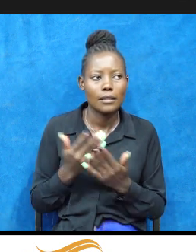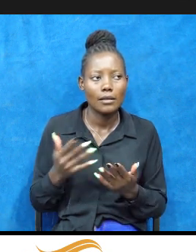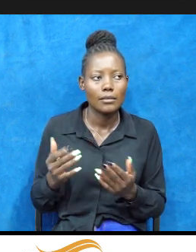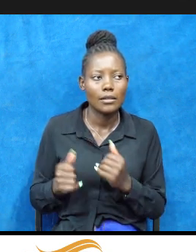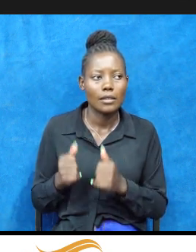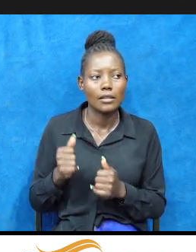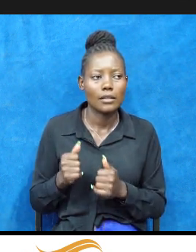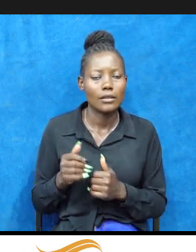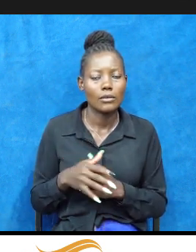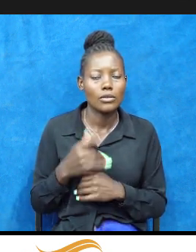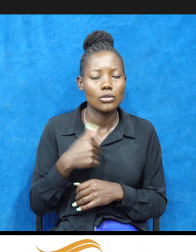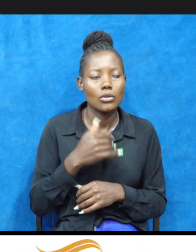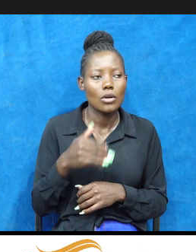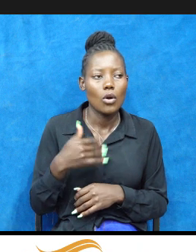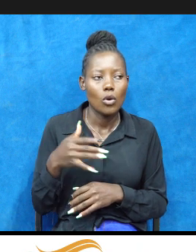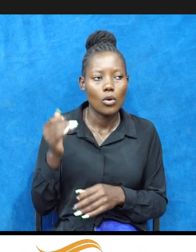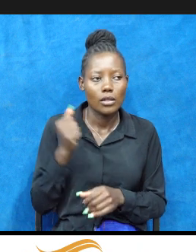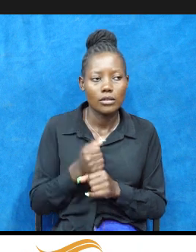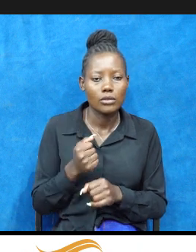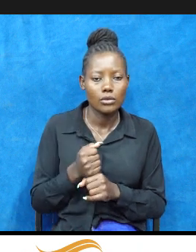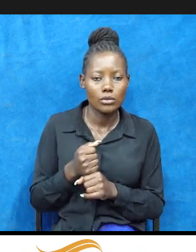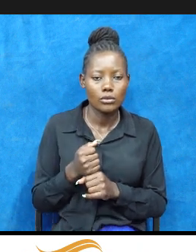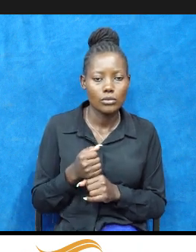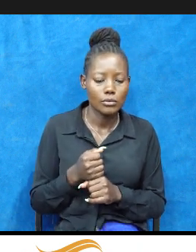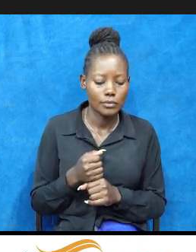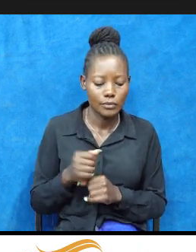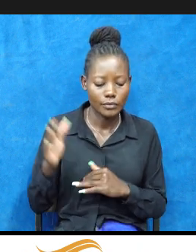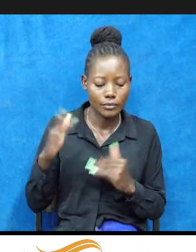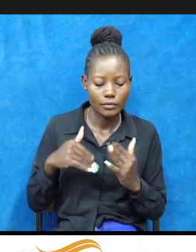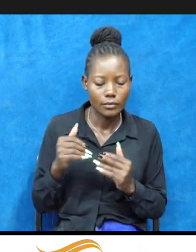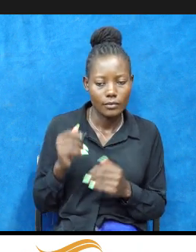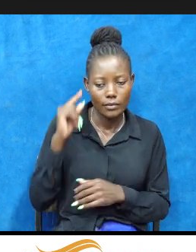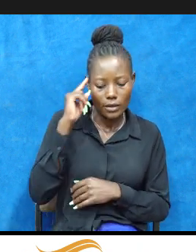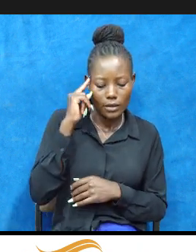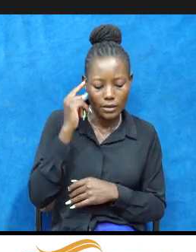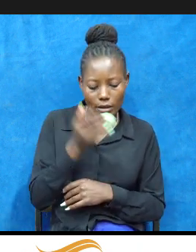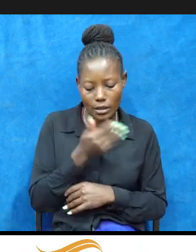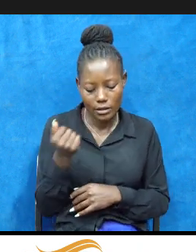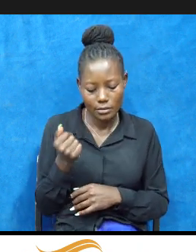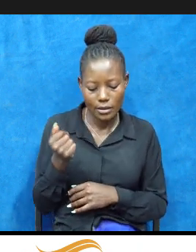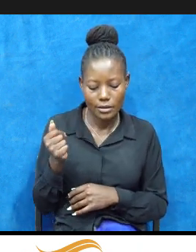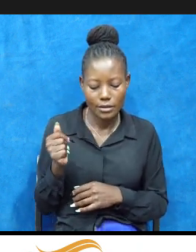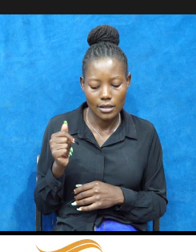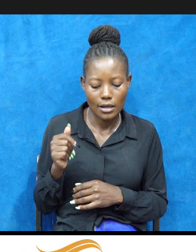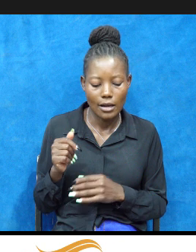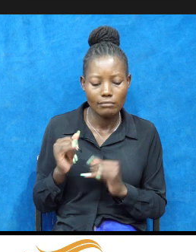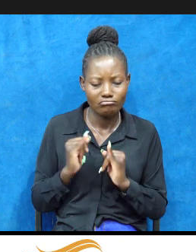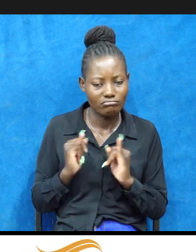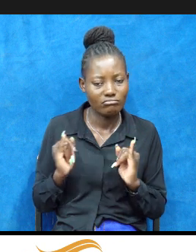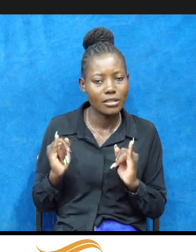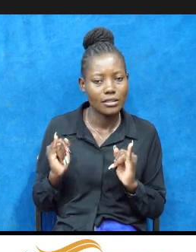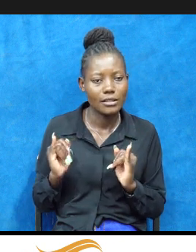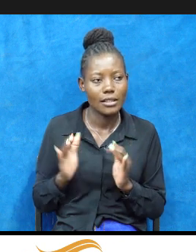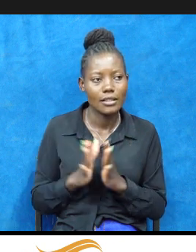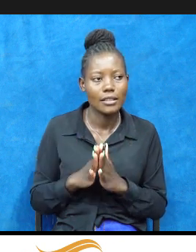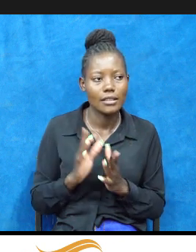something that they can confidently do rather than struggling just to barely get over it. I think it's better. It's cleaner. It looks better.